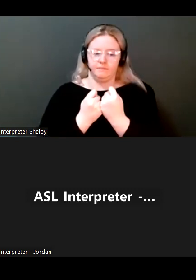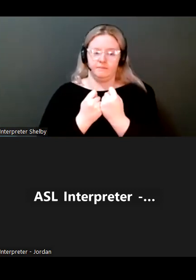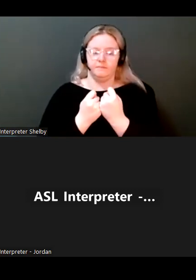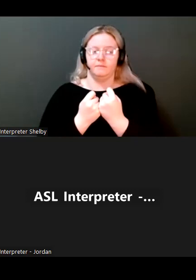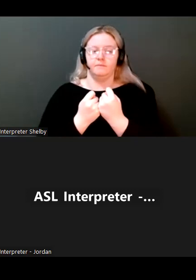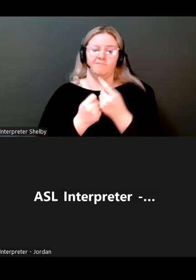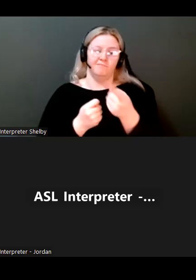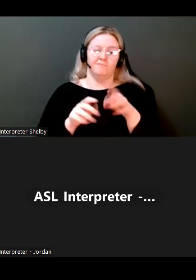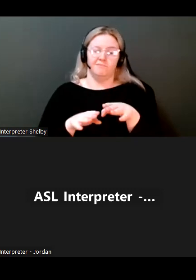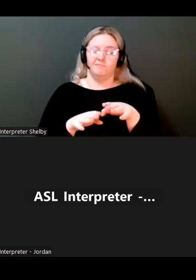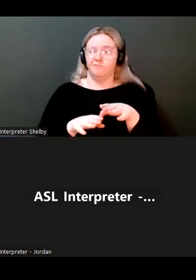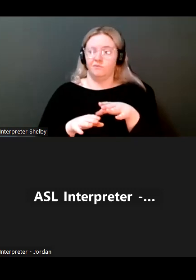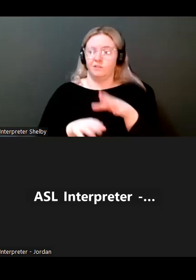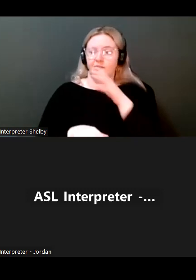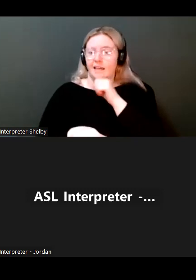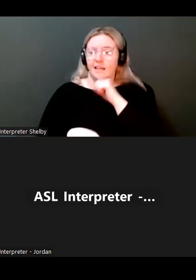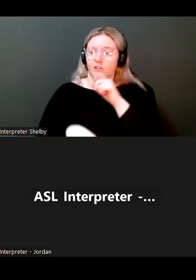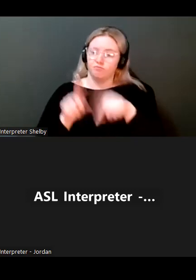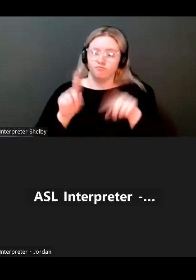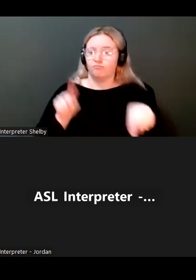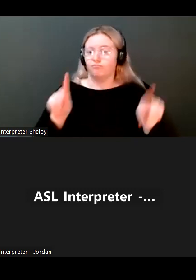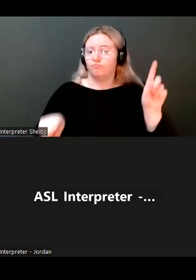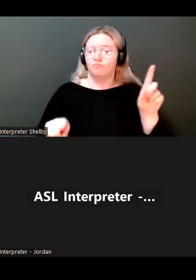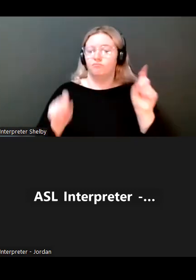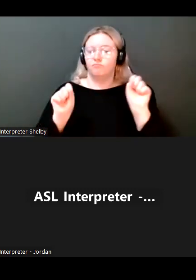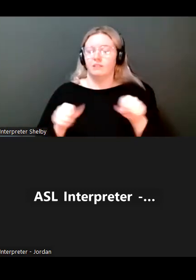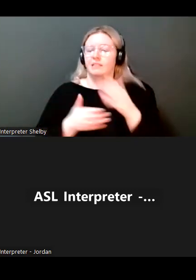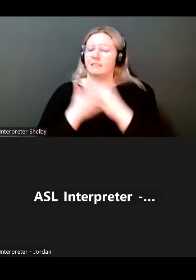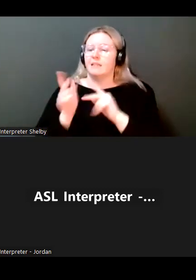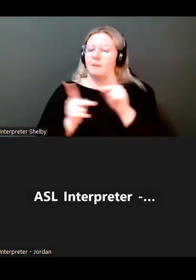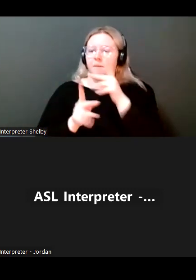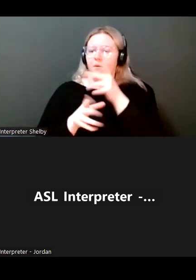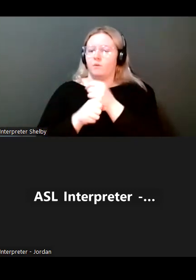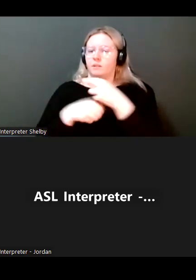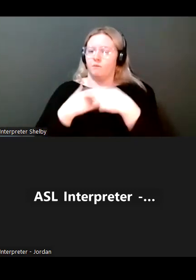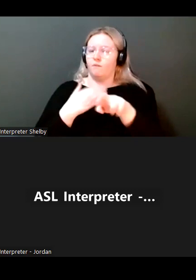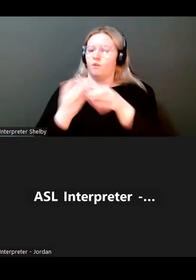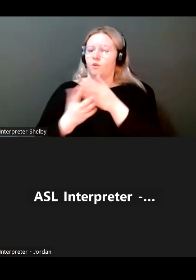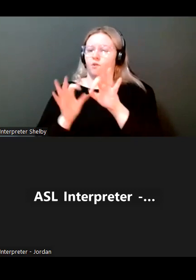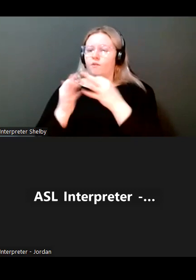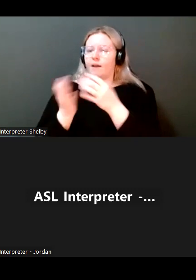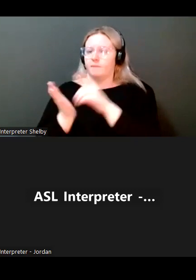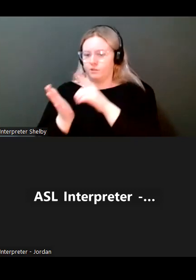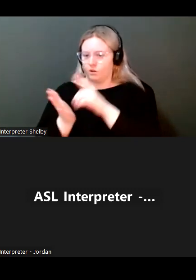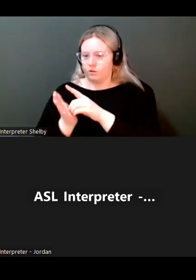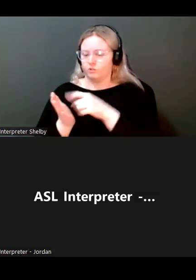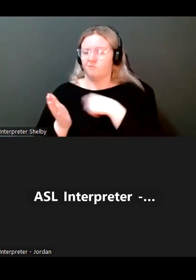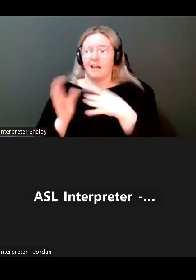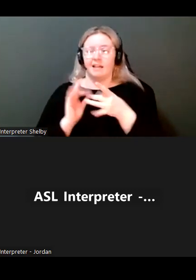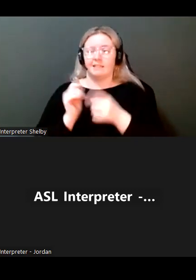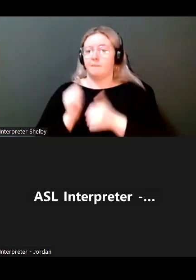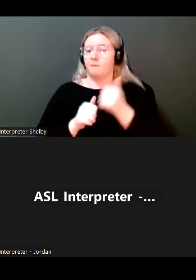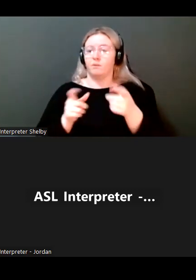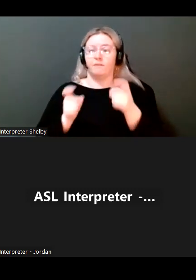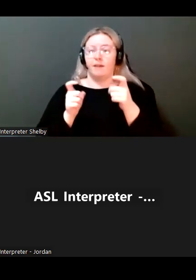ages. A lot of people will go through their family doctor who might refer them. I say the quickest and easiest way to